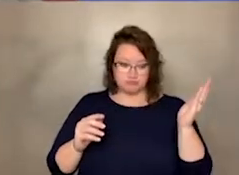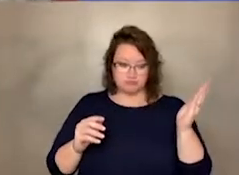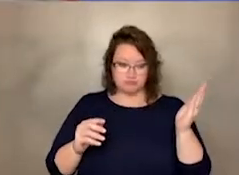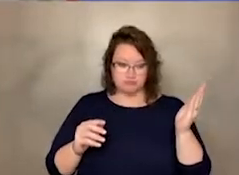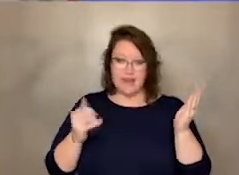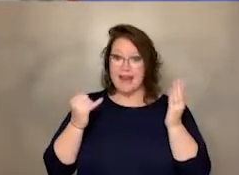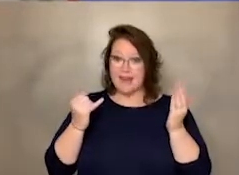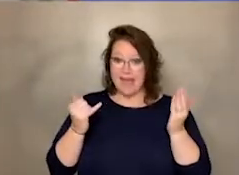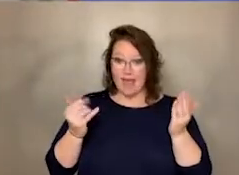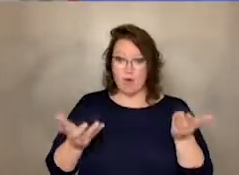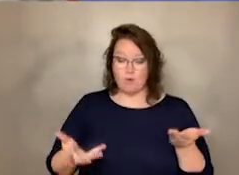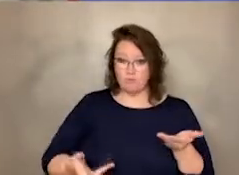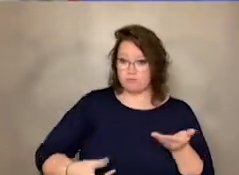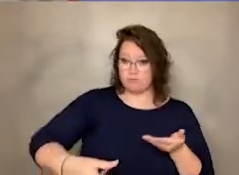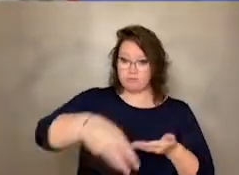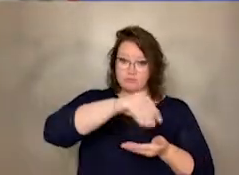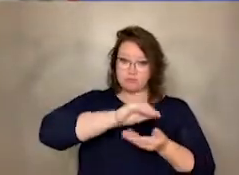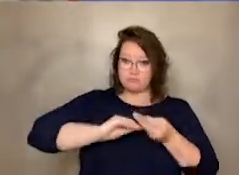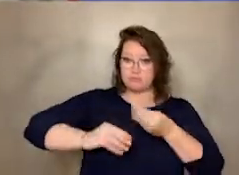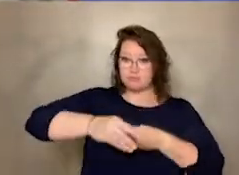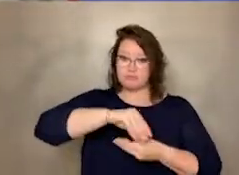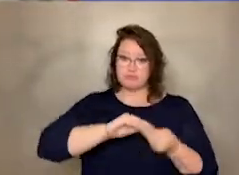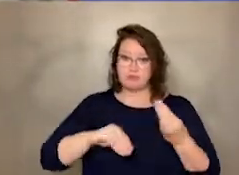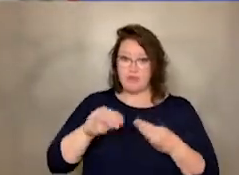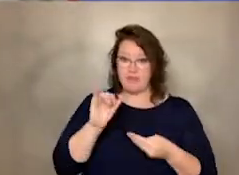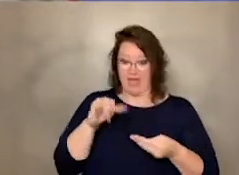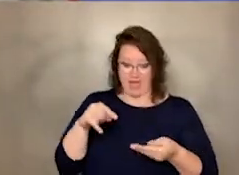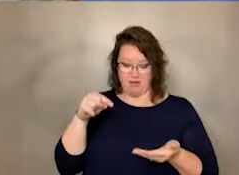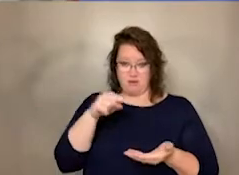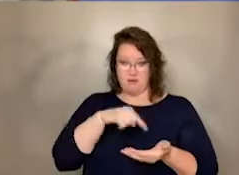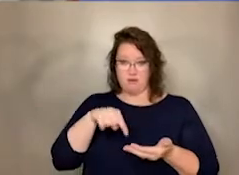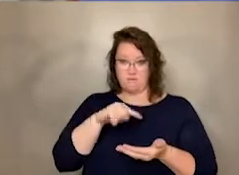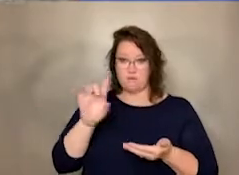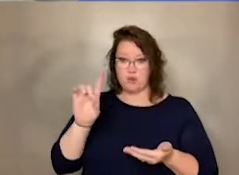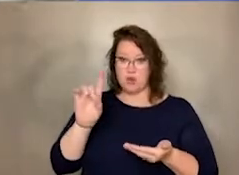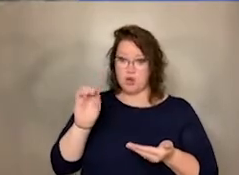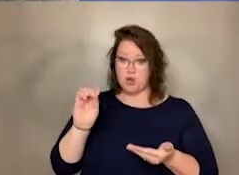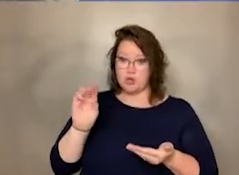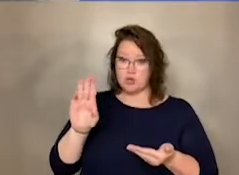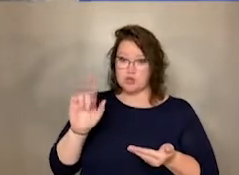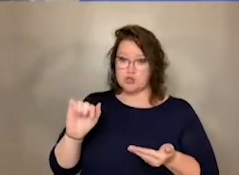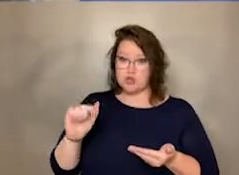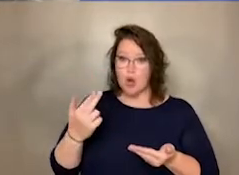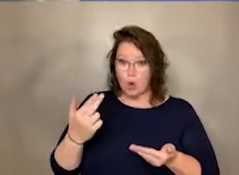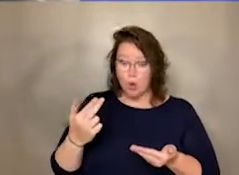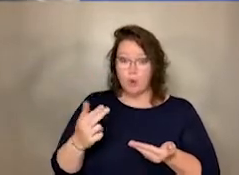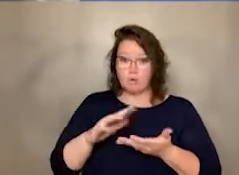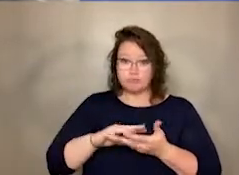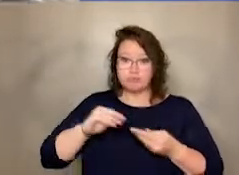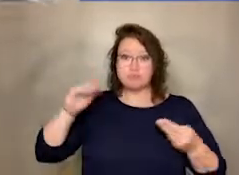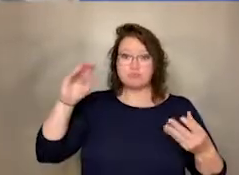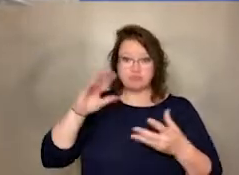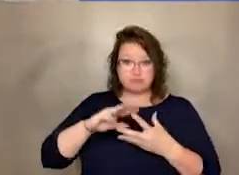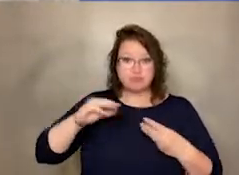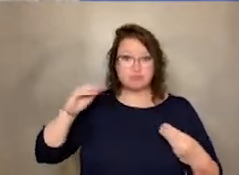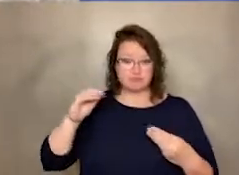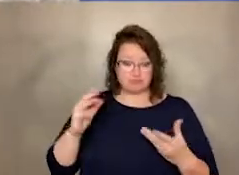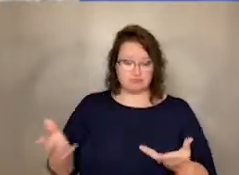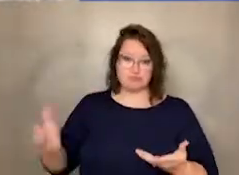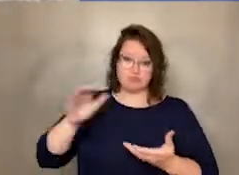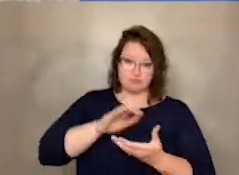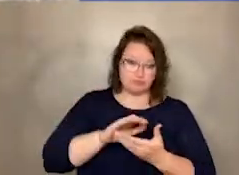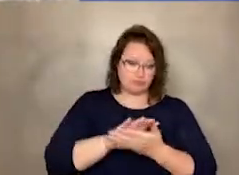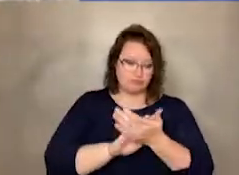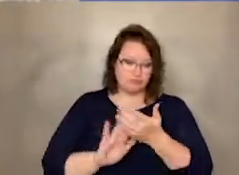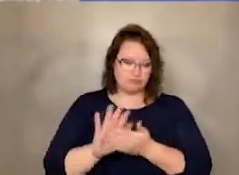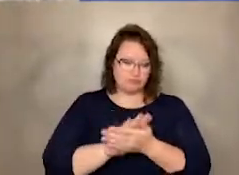Now I'm going to take my dough, my Play-Doh, and put it back in my pan. This is the part